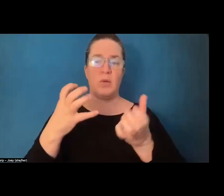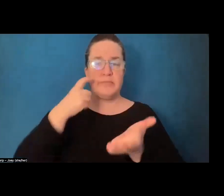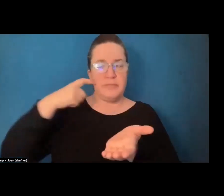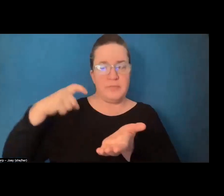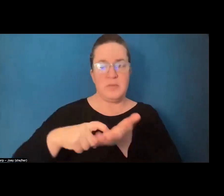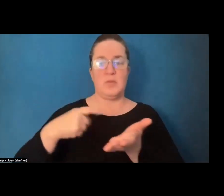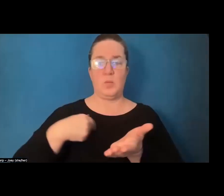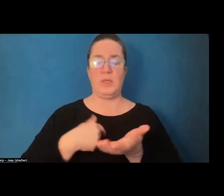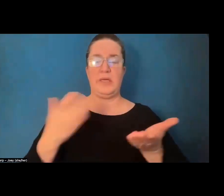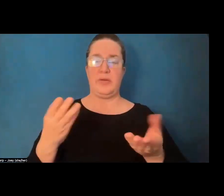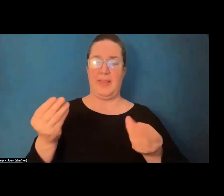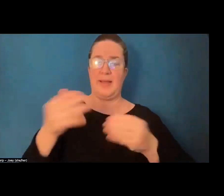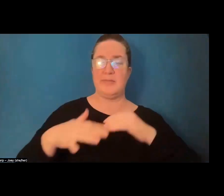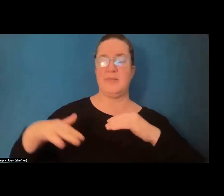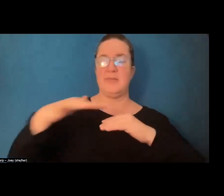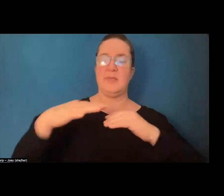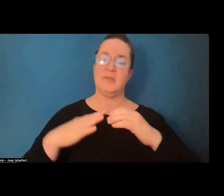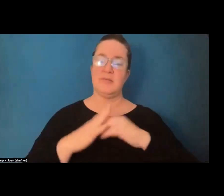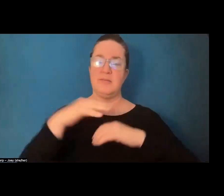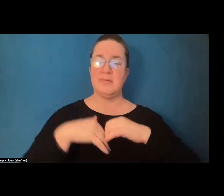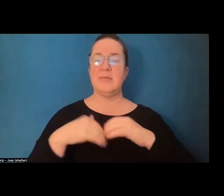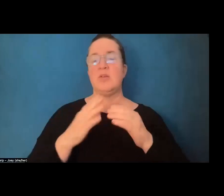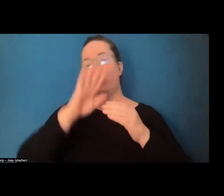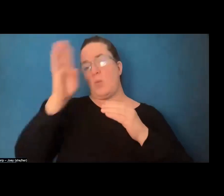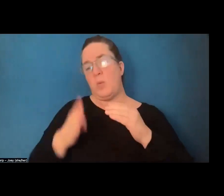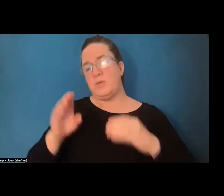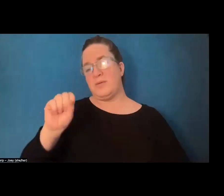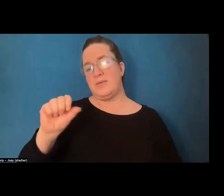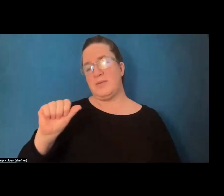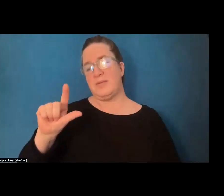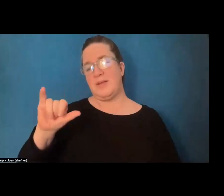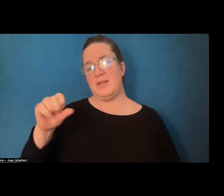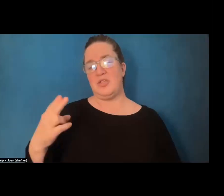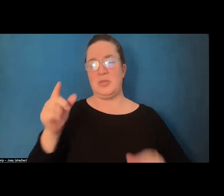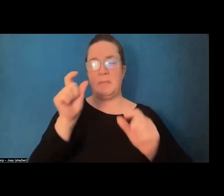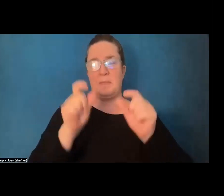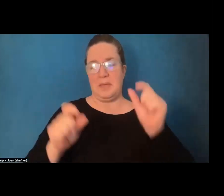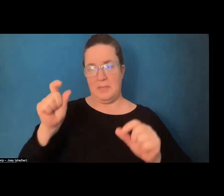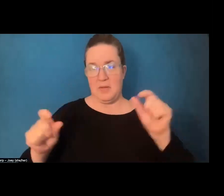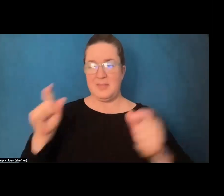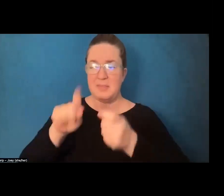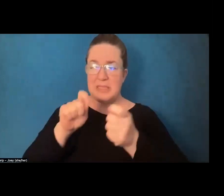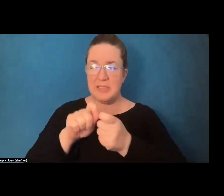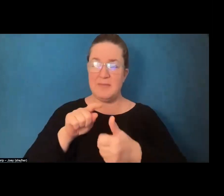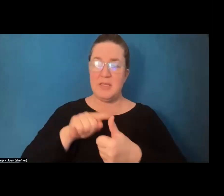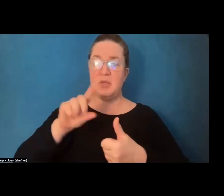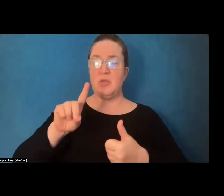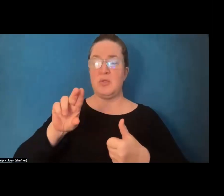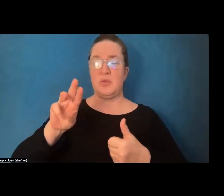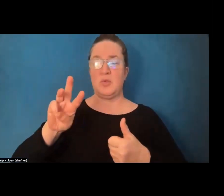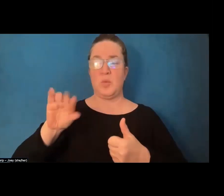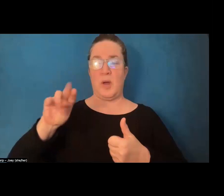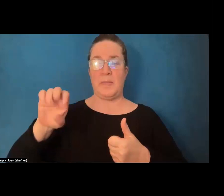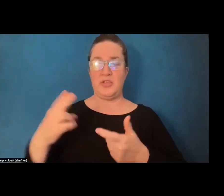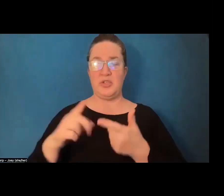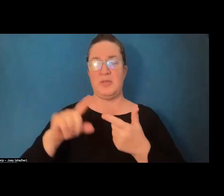Salish people, specifically the ancestral lands of the Duwamish, Stillaguamish, Muckleshoot, and Suquamish tribes, who have stewarded this